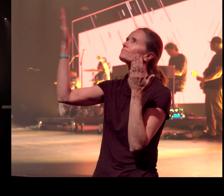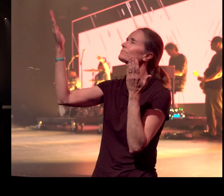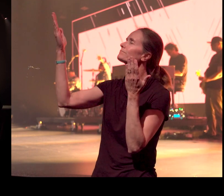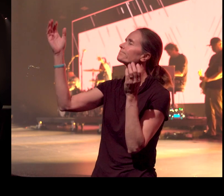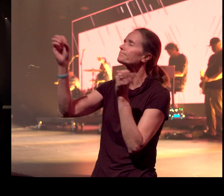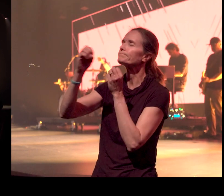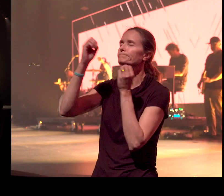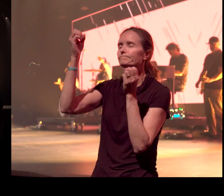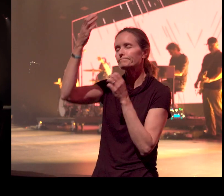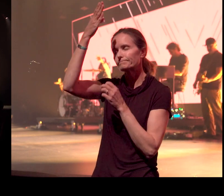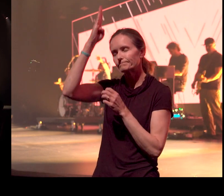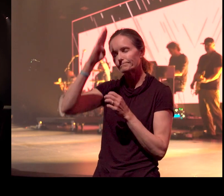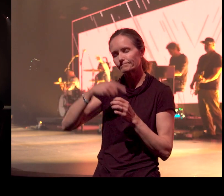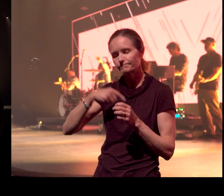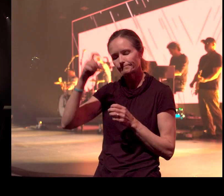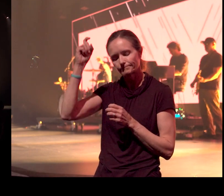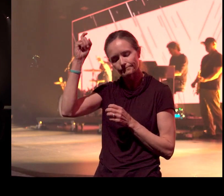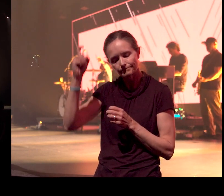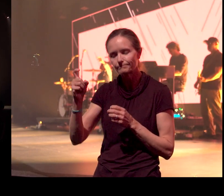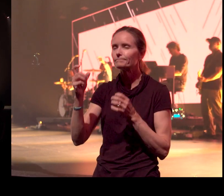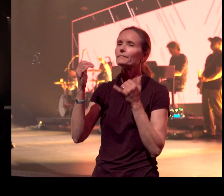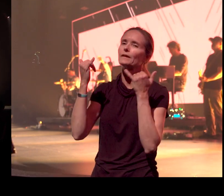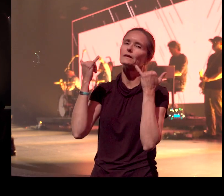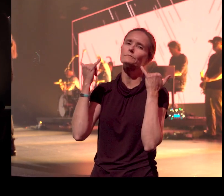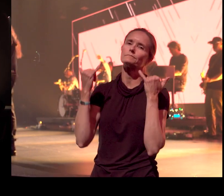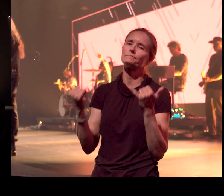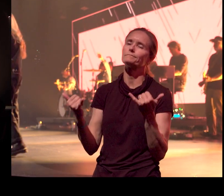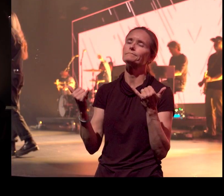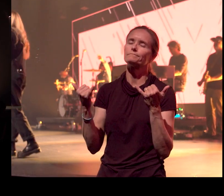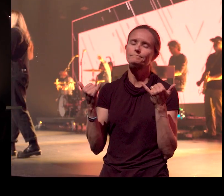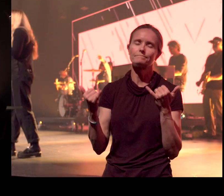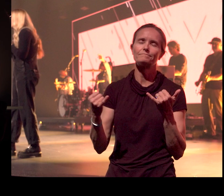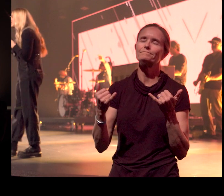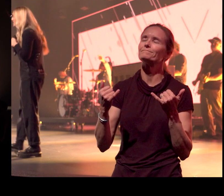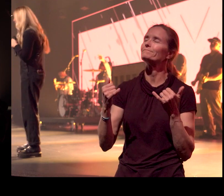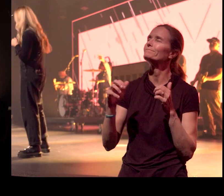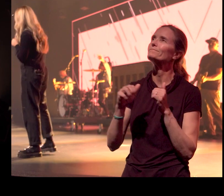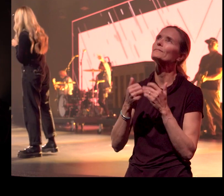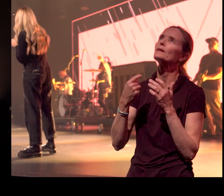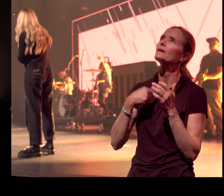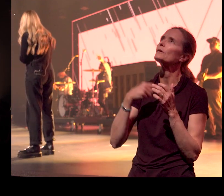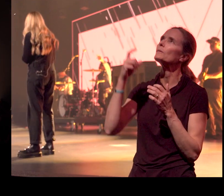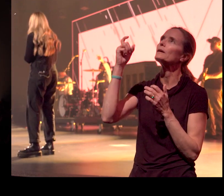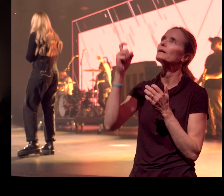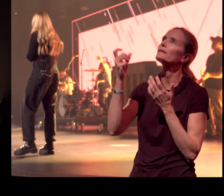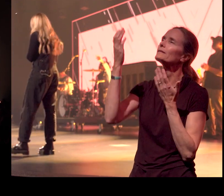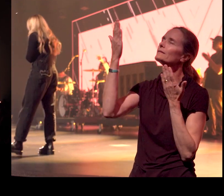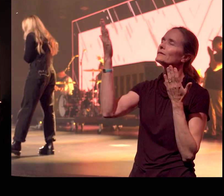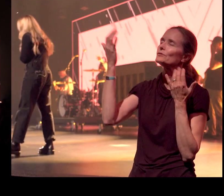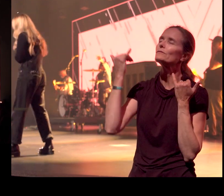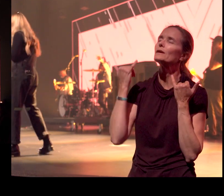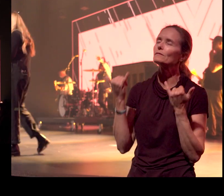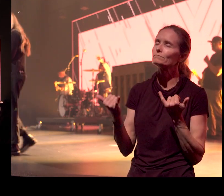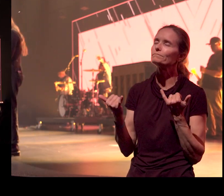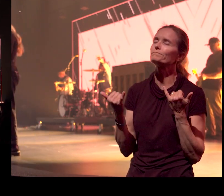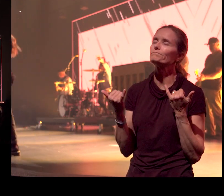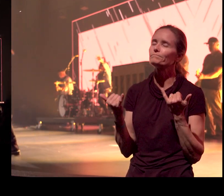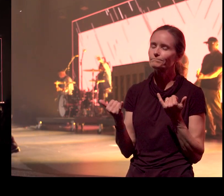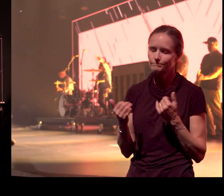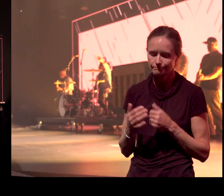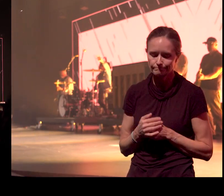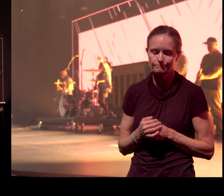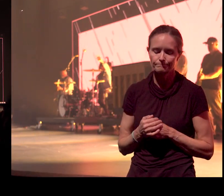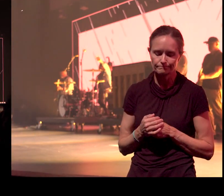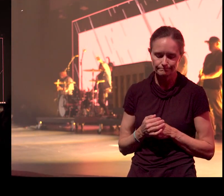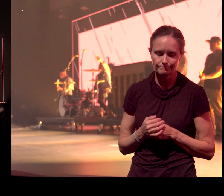you. Oh God, my God, I need you now. How I need you now.